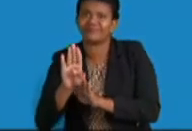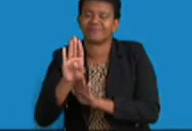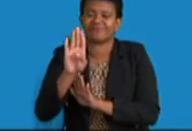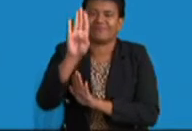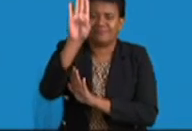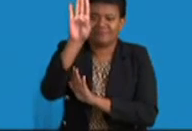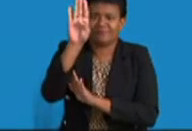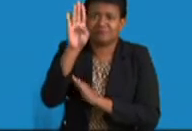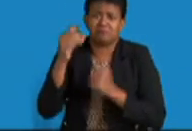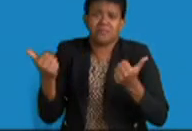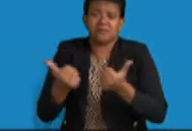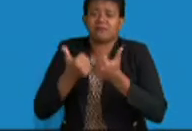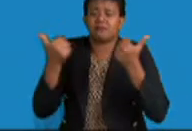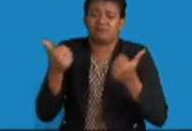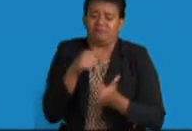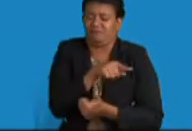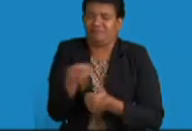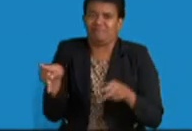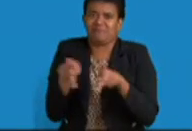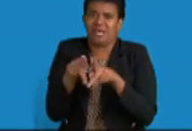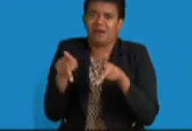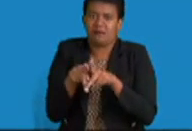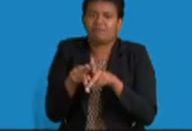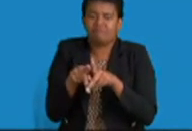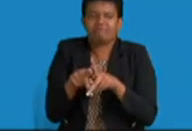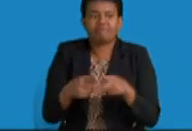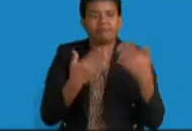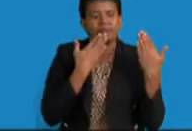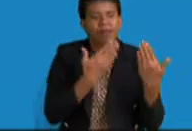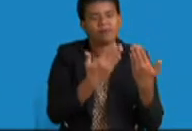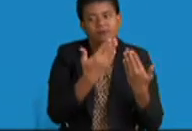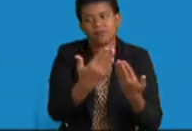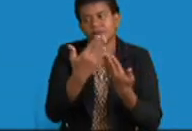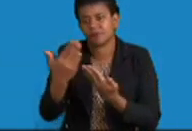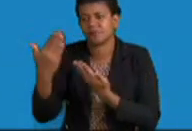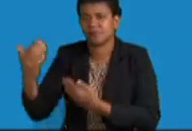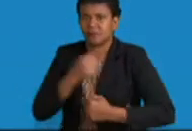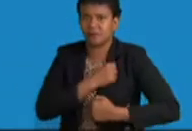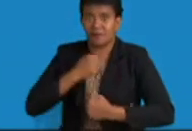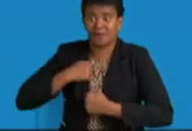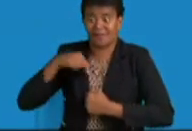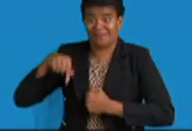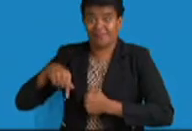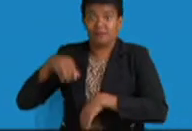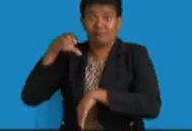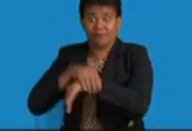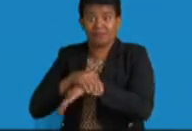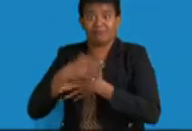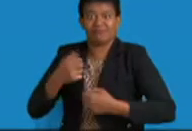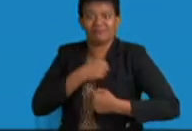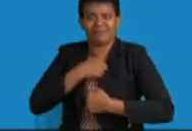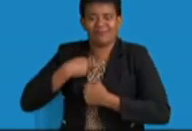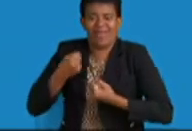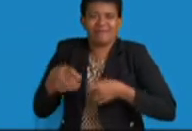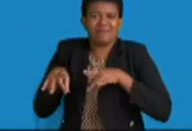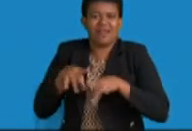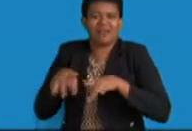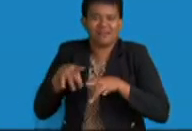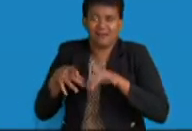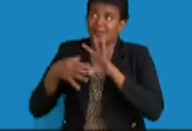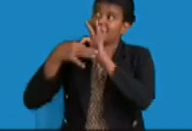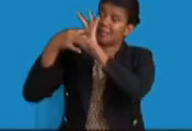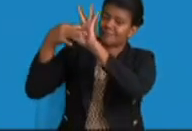partners, Madam Speaker, to thank, and as our security forces engage to execute HADR plans, we hope the partnerships will be